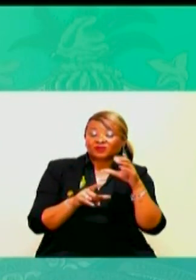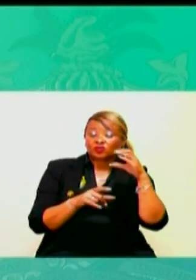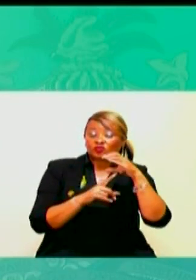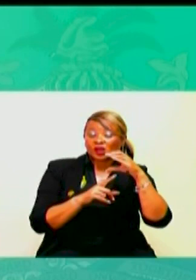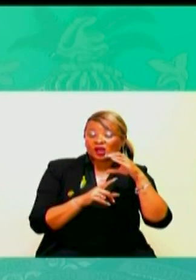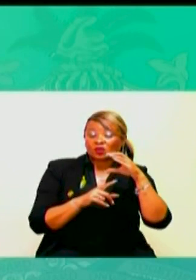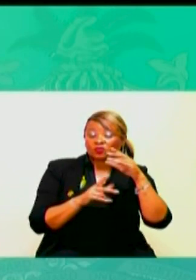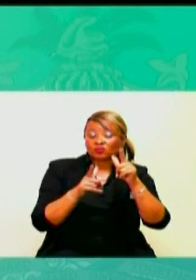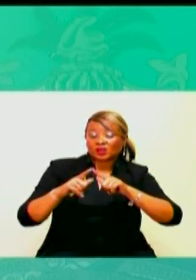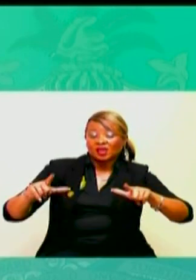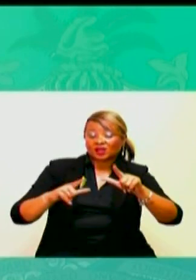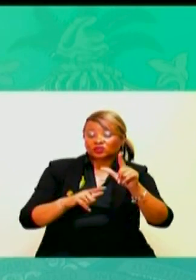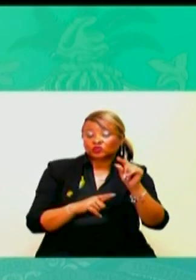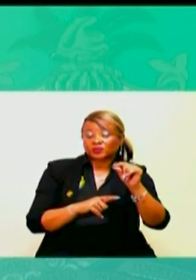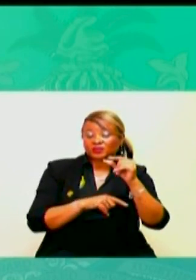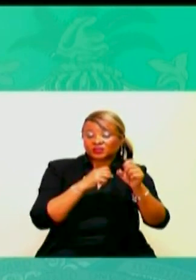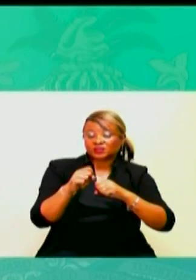ago.